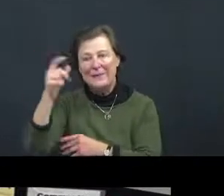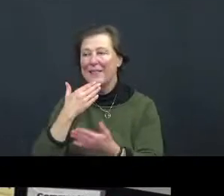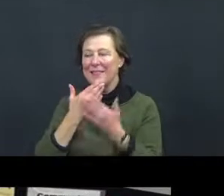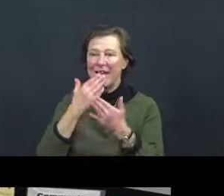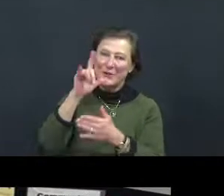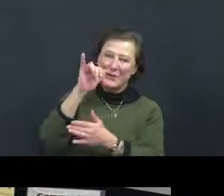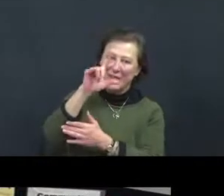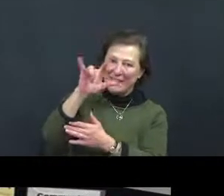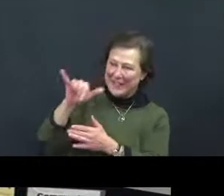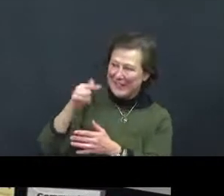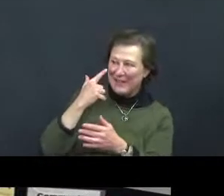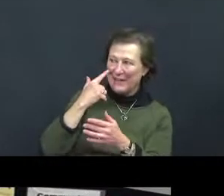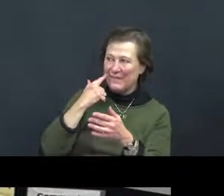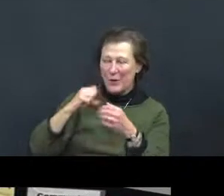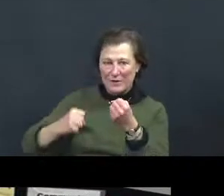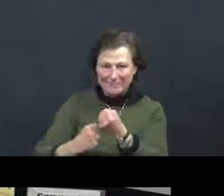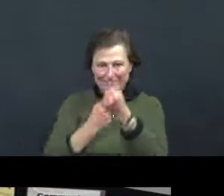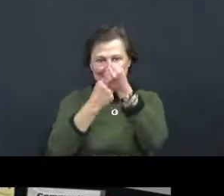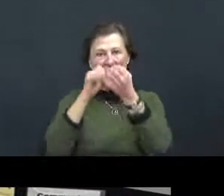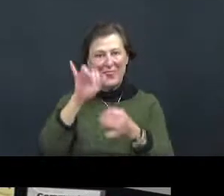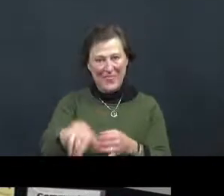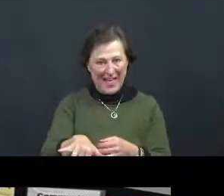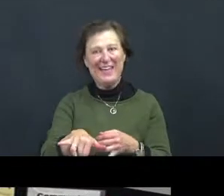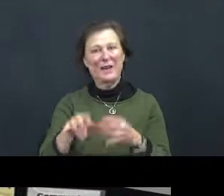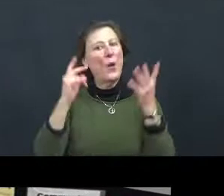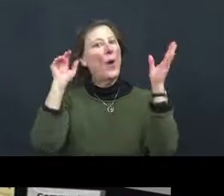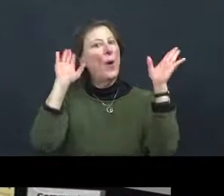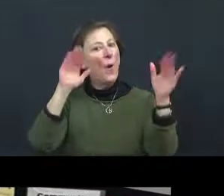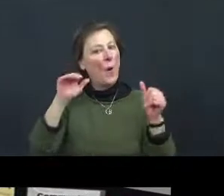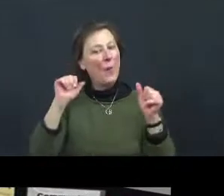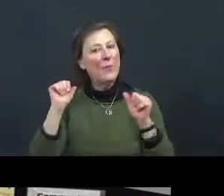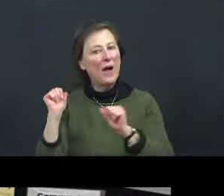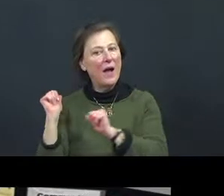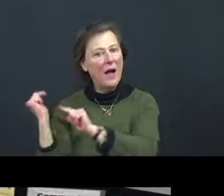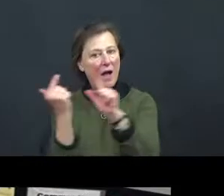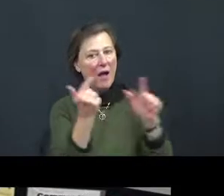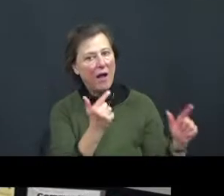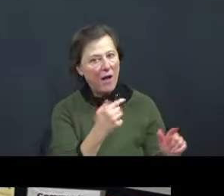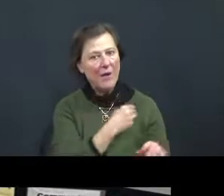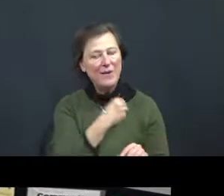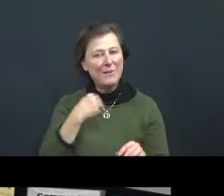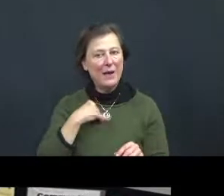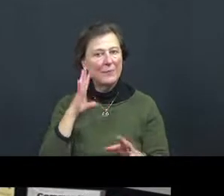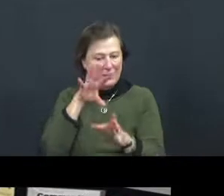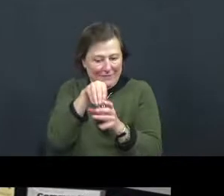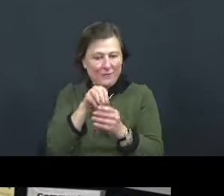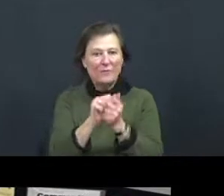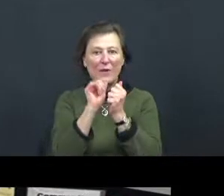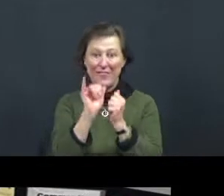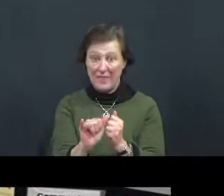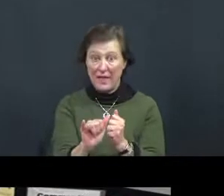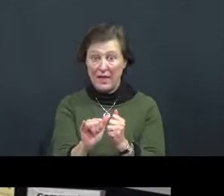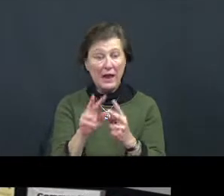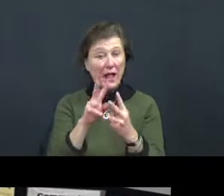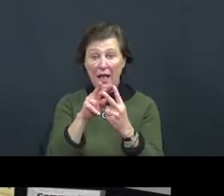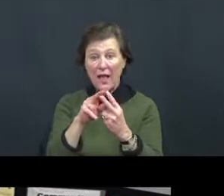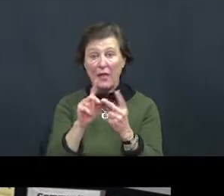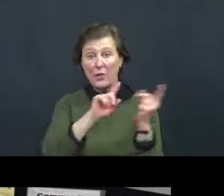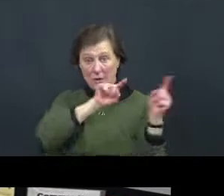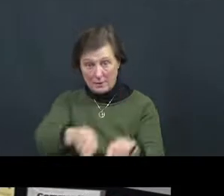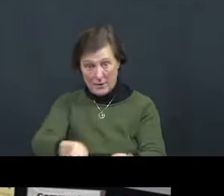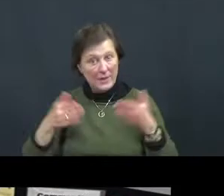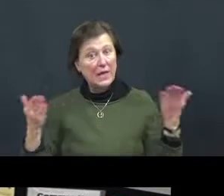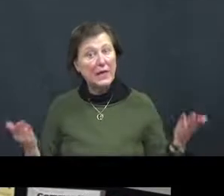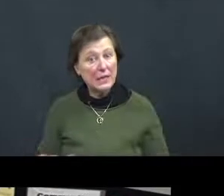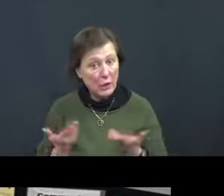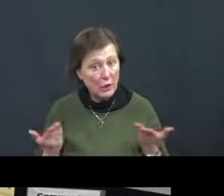Lily, for getting behind that and helping make that happen. We hope that all of our members will participate in this, either by coming